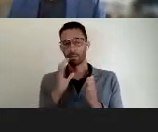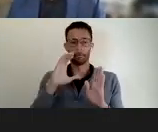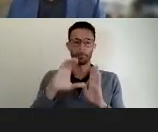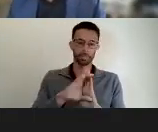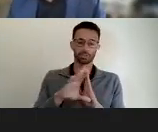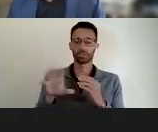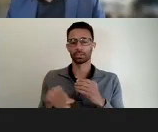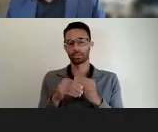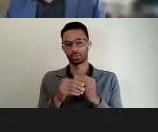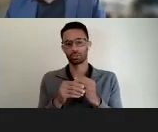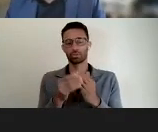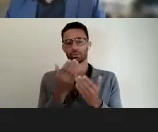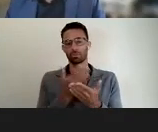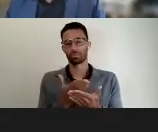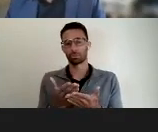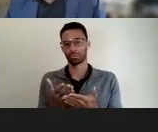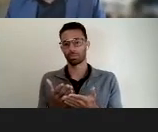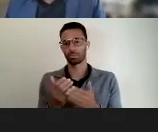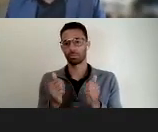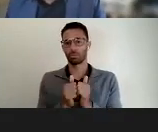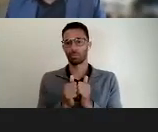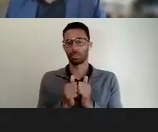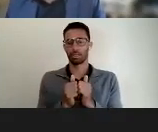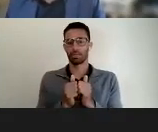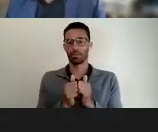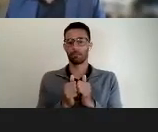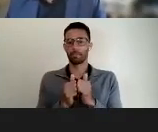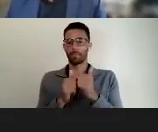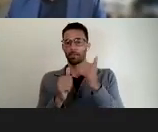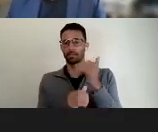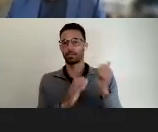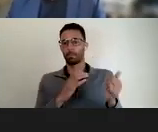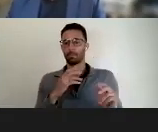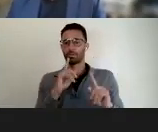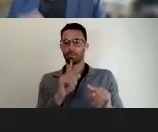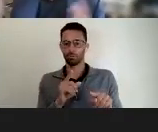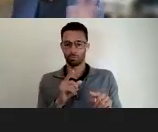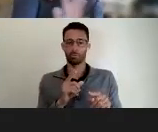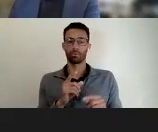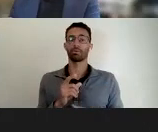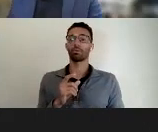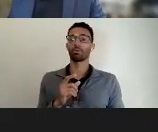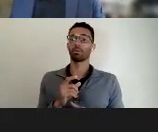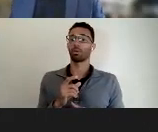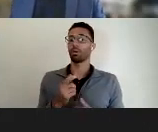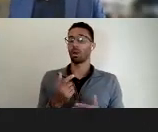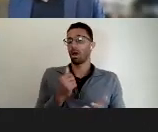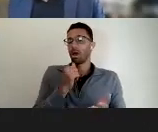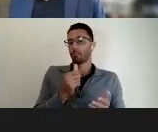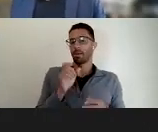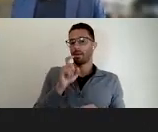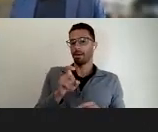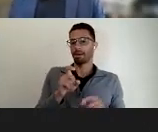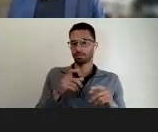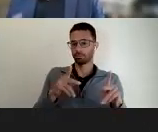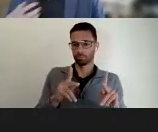material with the subcommittee report. And the reason I'm doing that, and I'm not even asking the permission of the committee to do it,